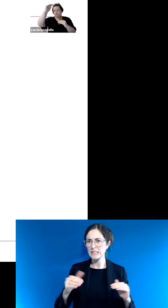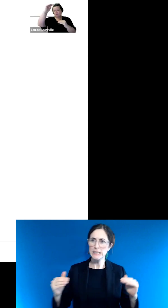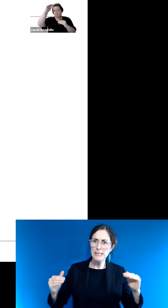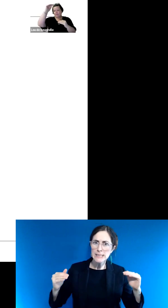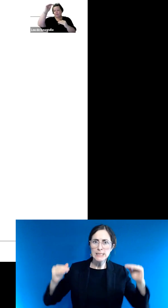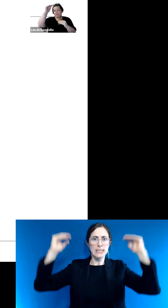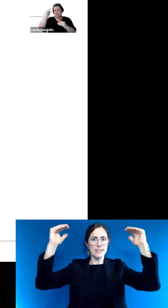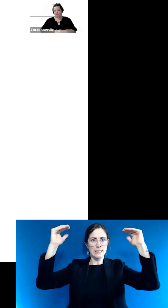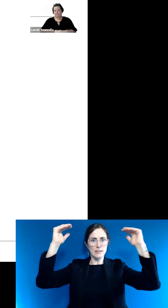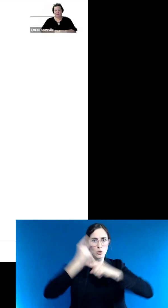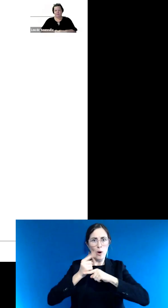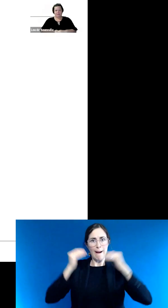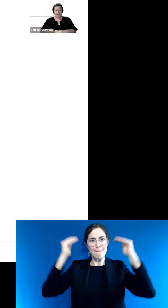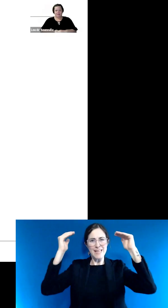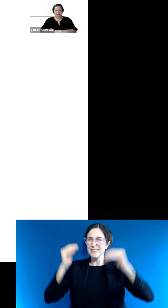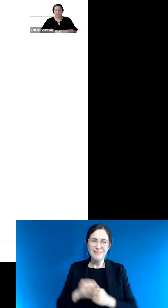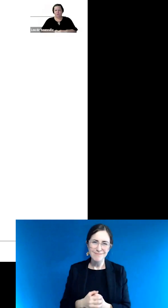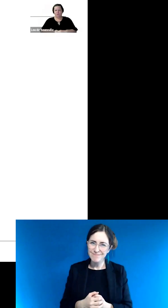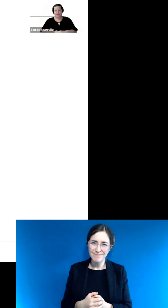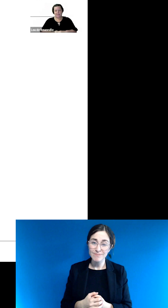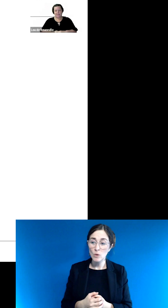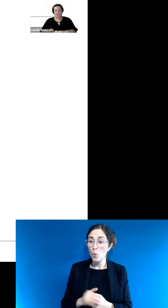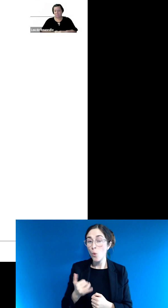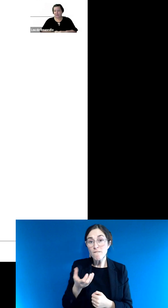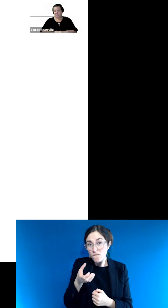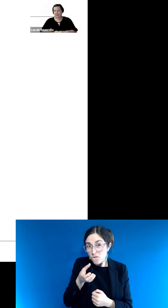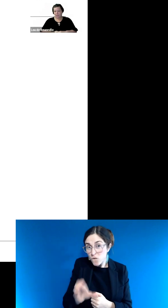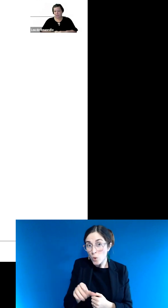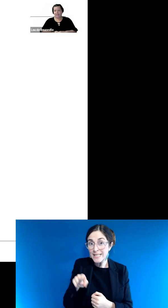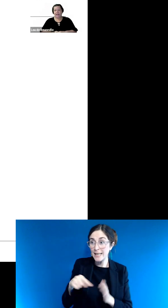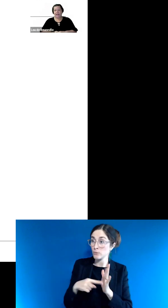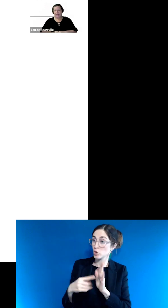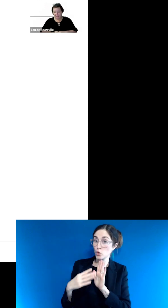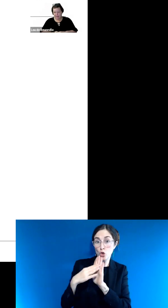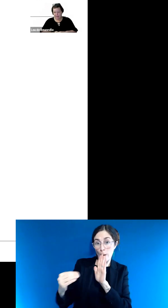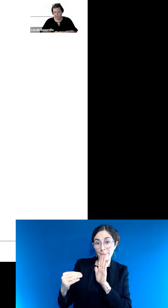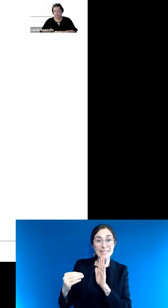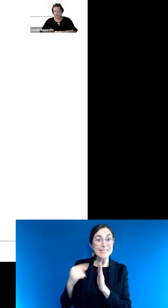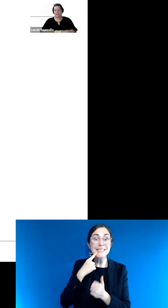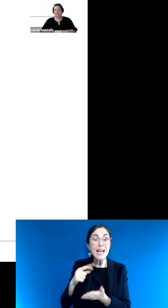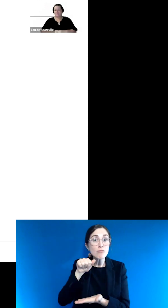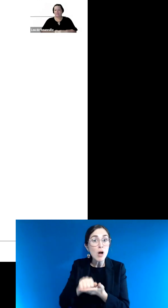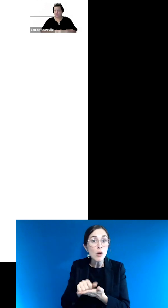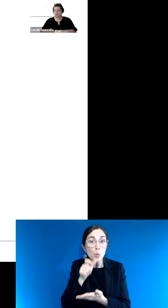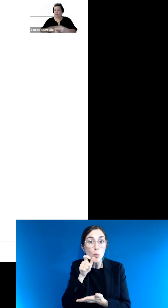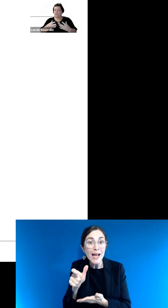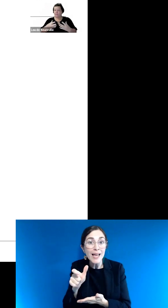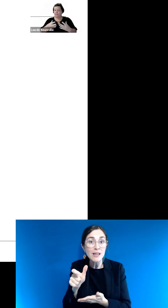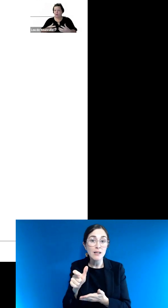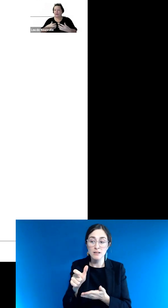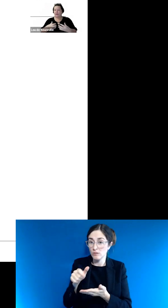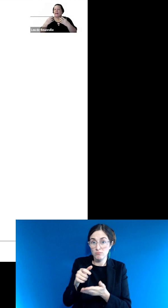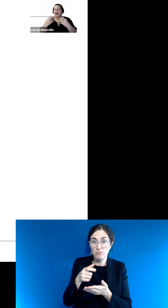make them do something here. Forcing kids to repeat corrections in any language is frustrating